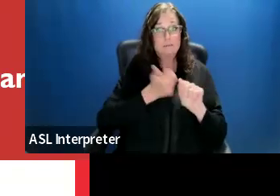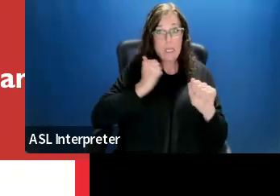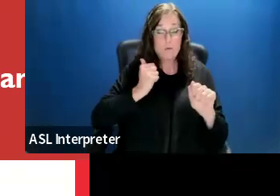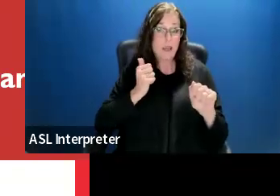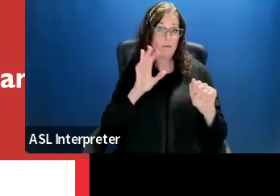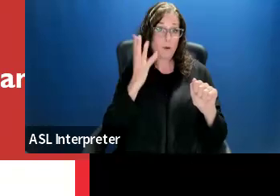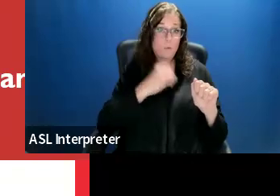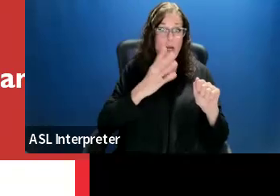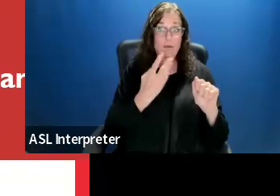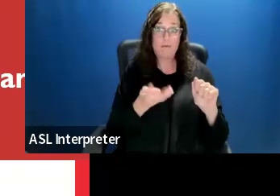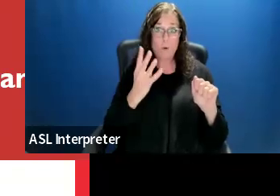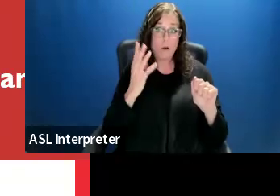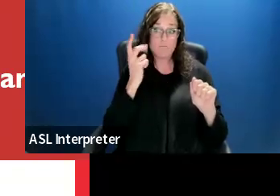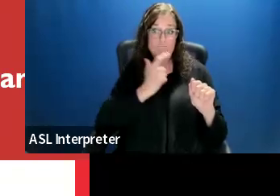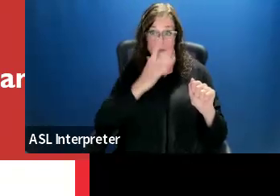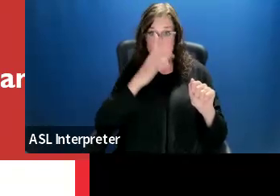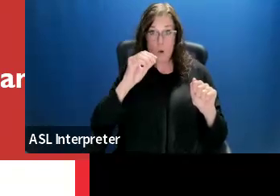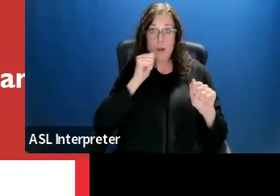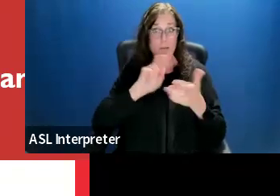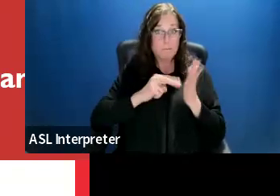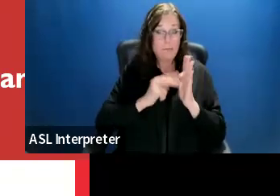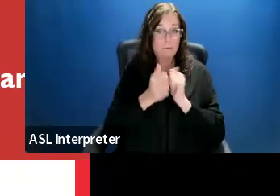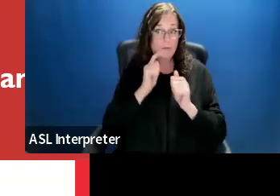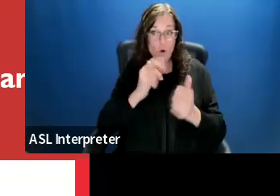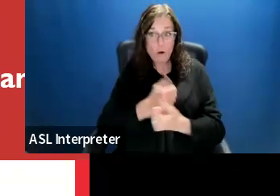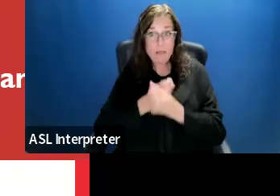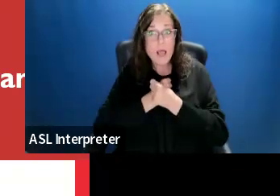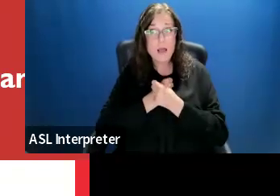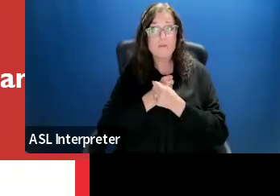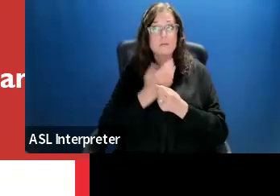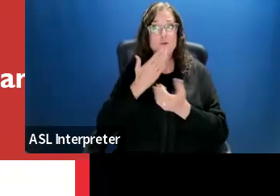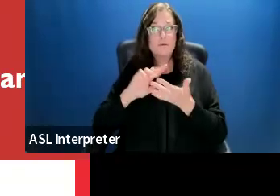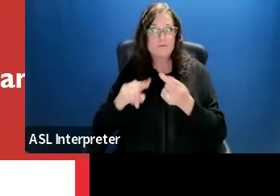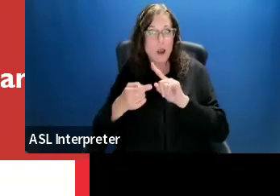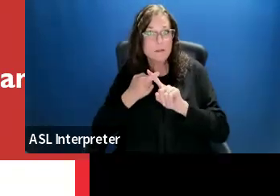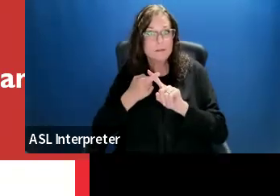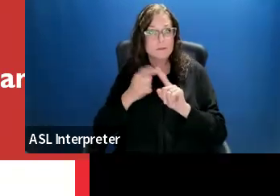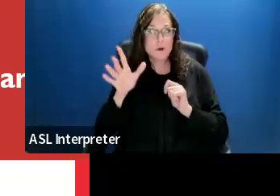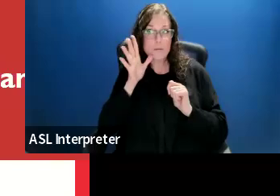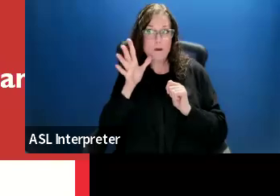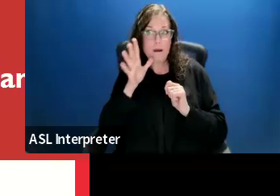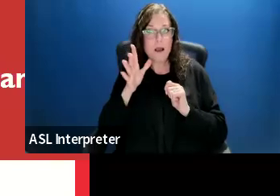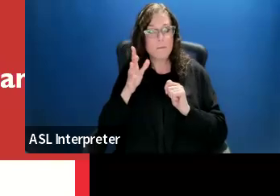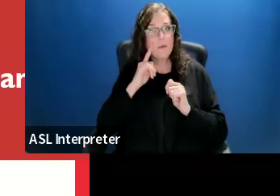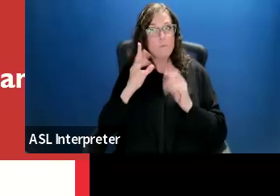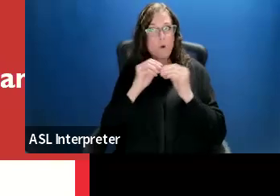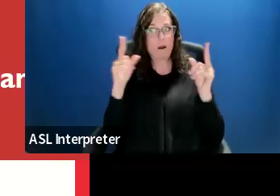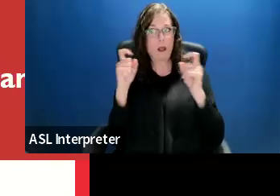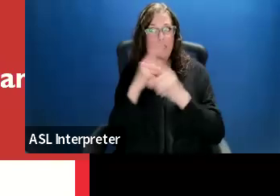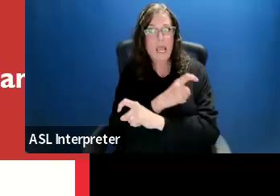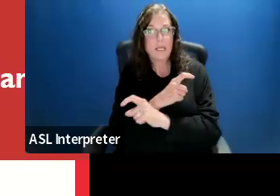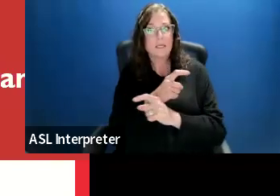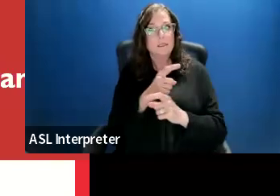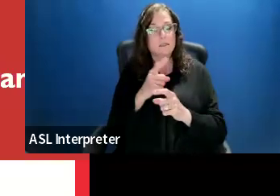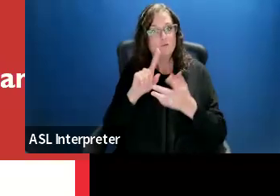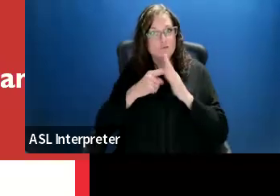heroine and the four handsome boys who are meant to compete for her love, she's become good friends with them all. Things only get more complicated at the start of high